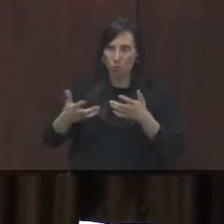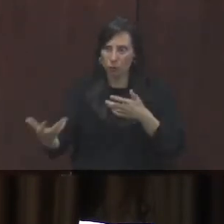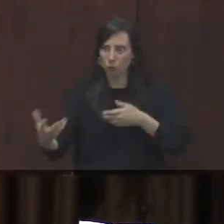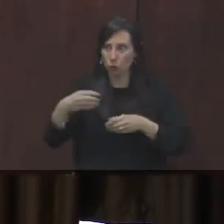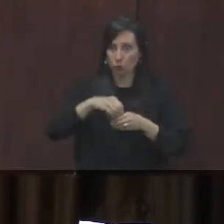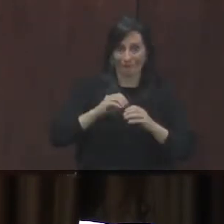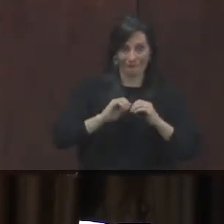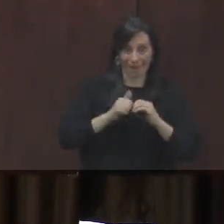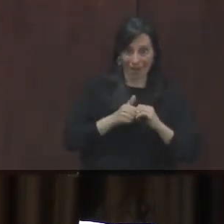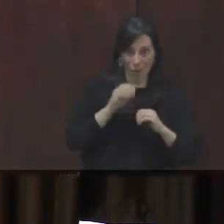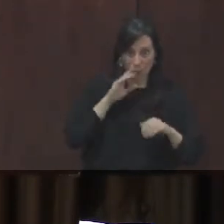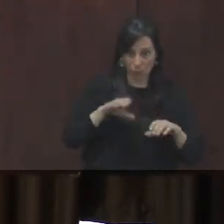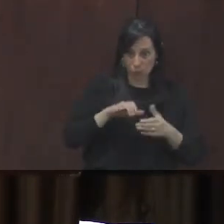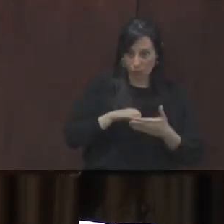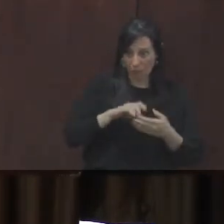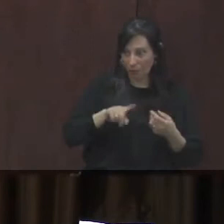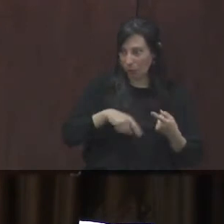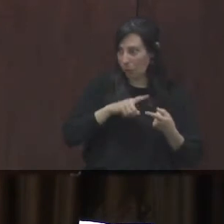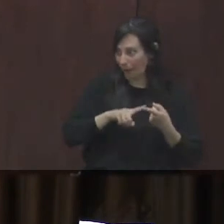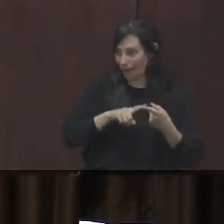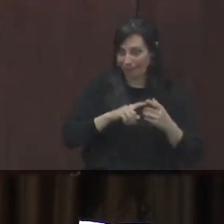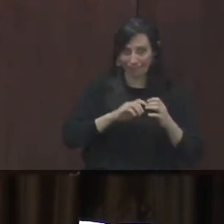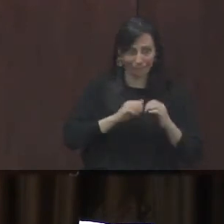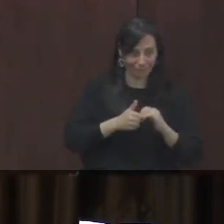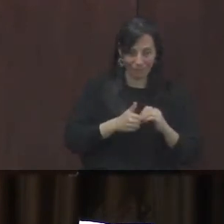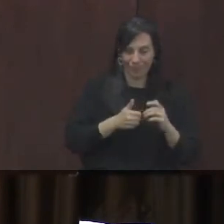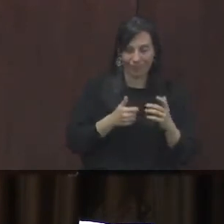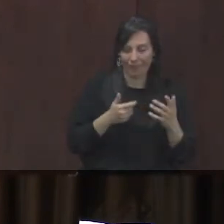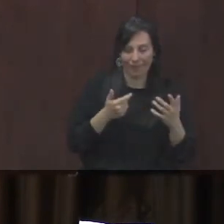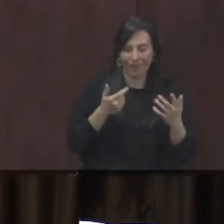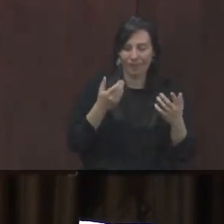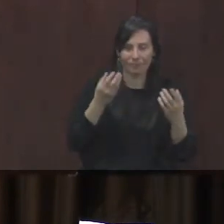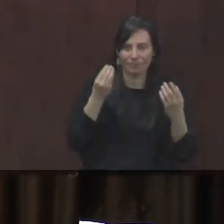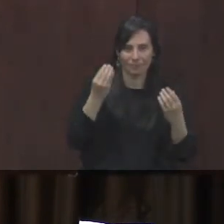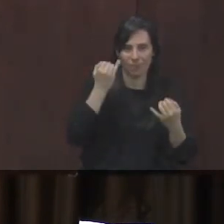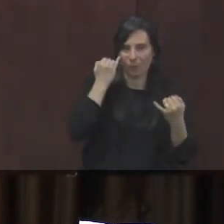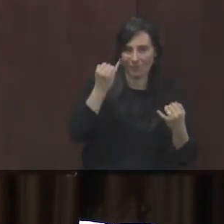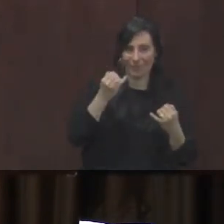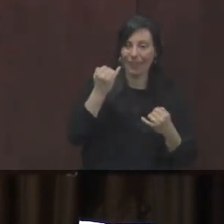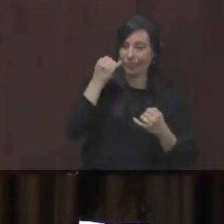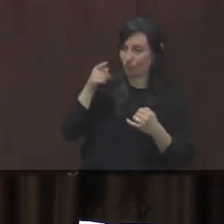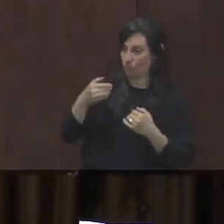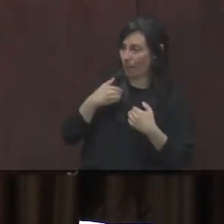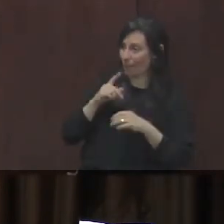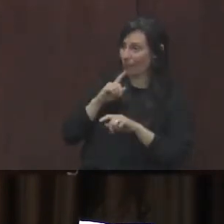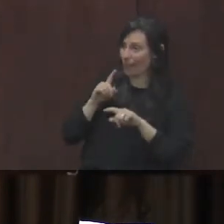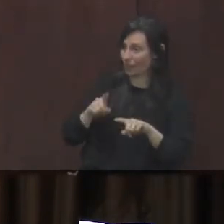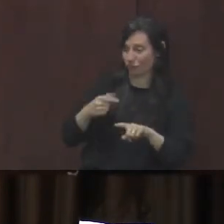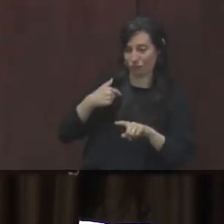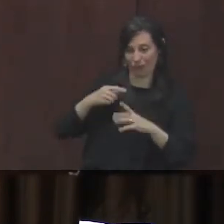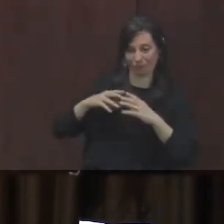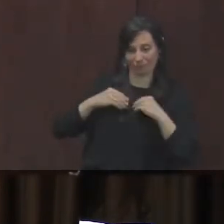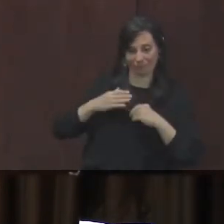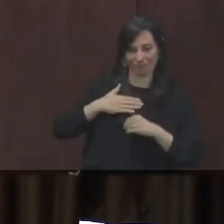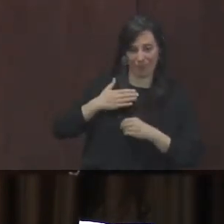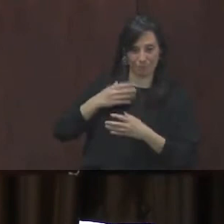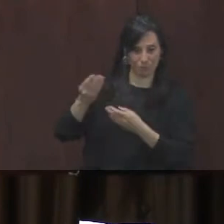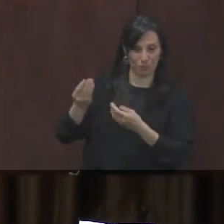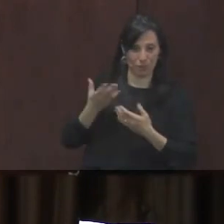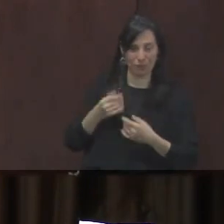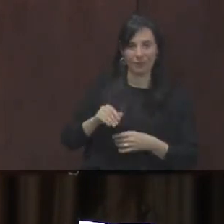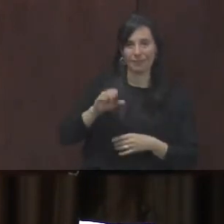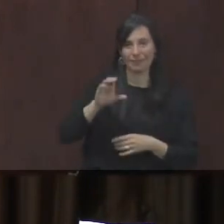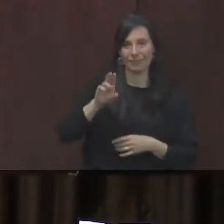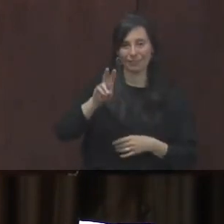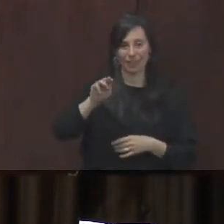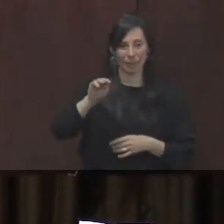it's going to look like, when it's going to happen, those are all, if you have answers for me, I would welcome your input on that. The CVMS system has been a